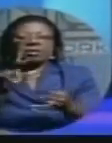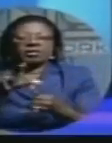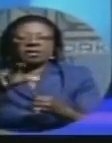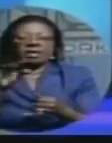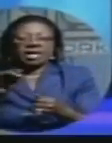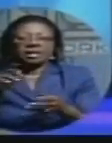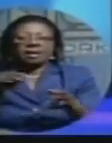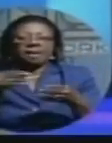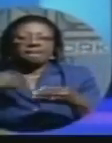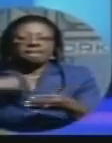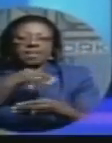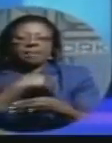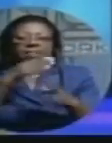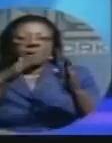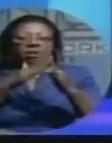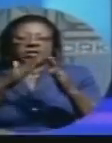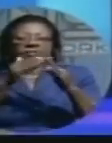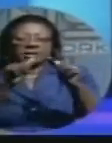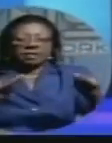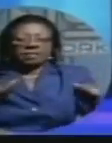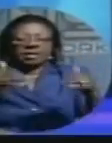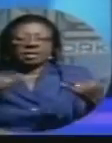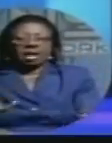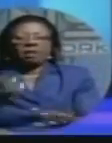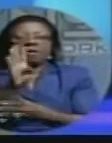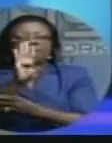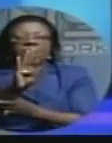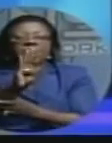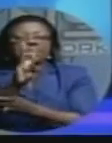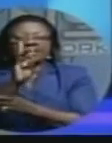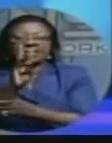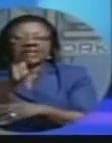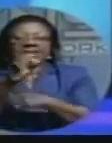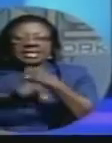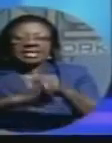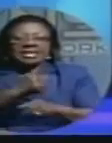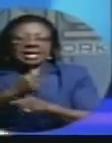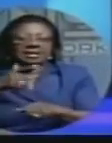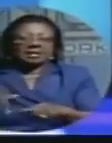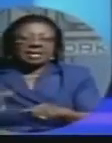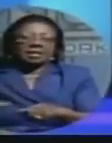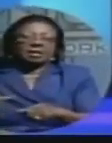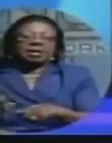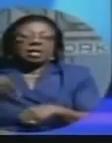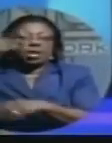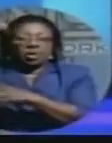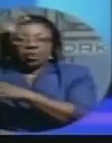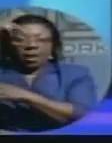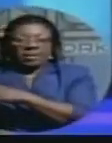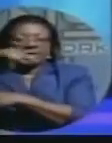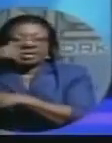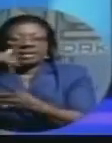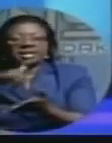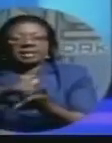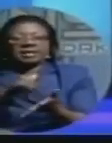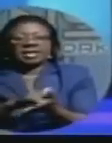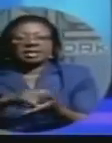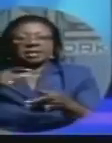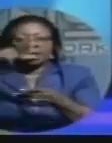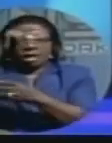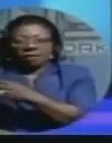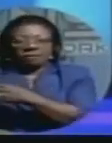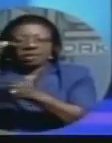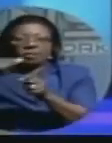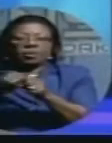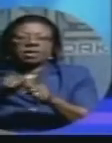of Assembly. And now, 46 years later, Prime Minister Perry Christie says government, along with the 40th Independence